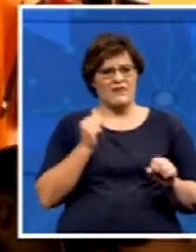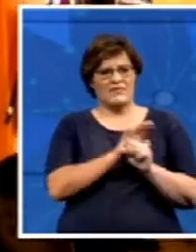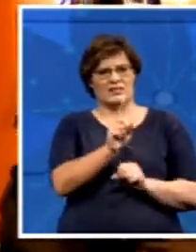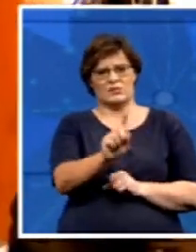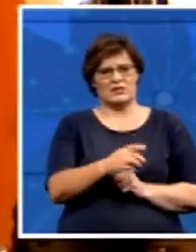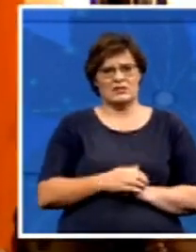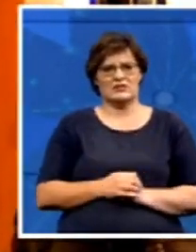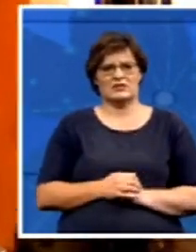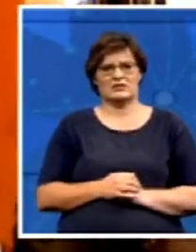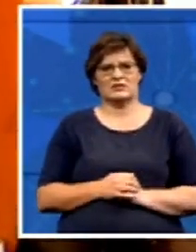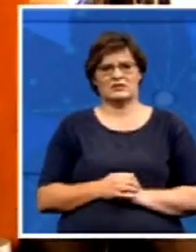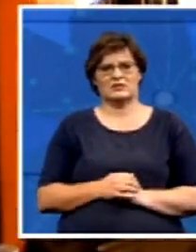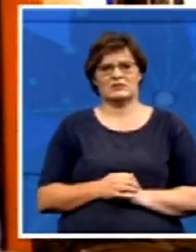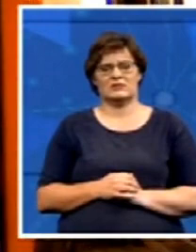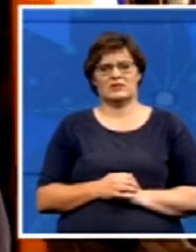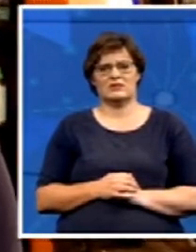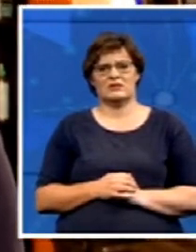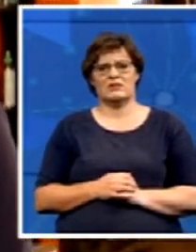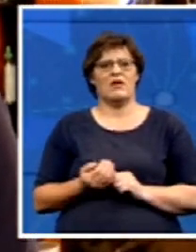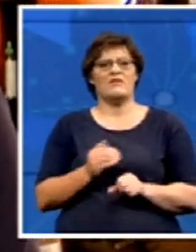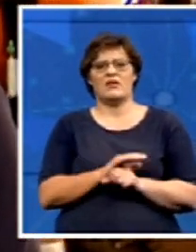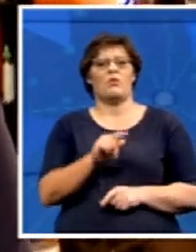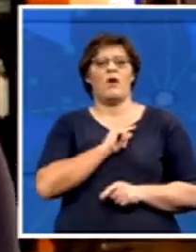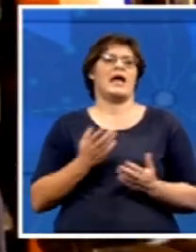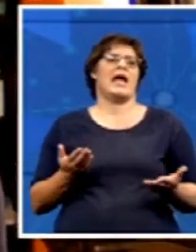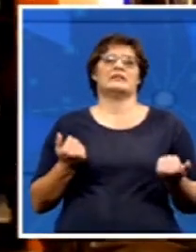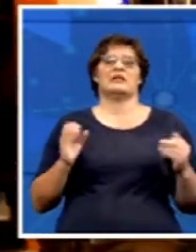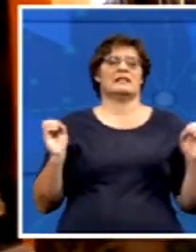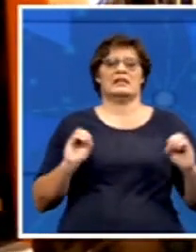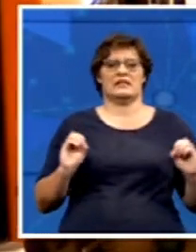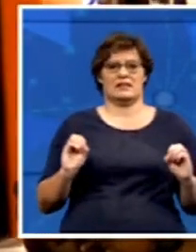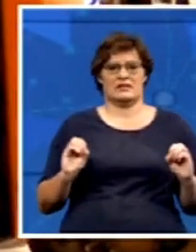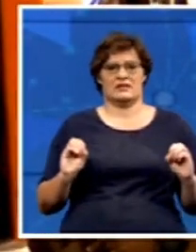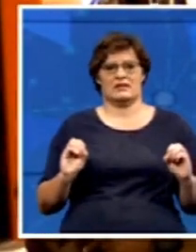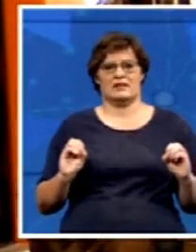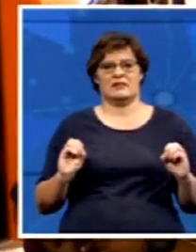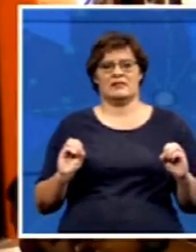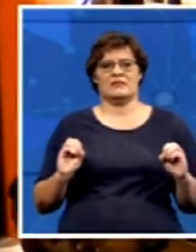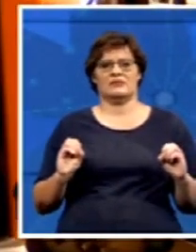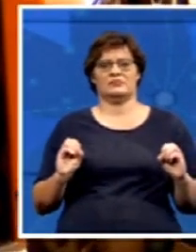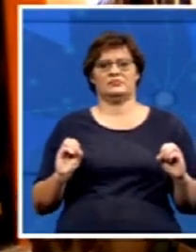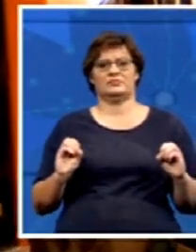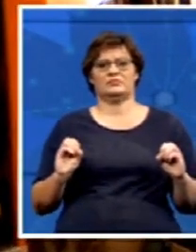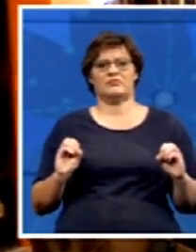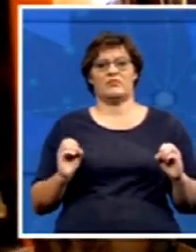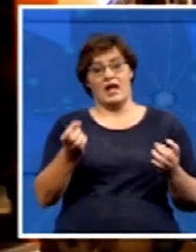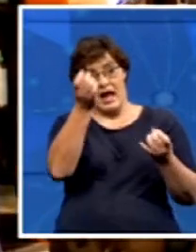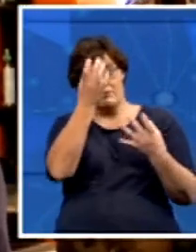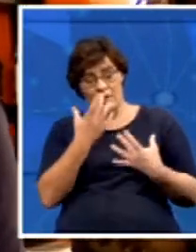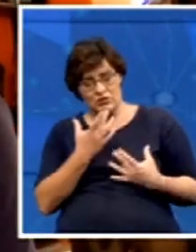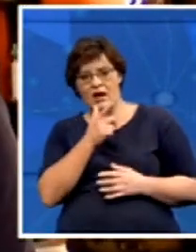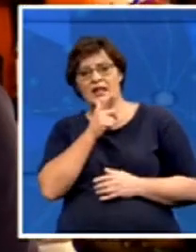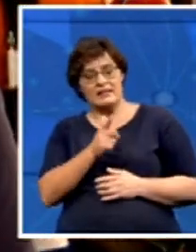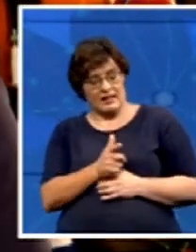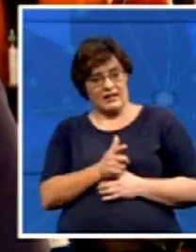affected because we did not expect it. Because according to their information, they told us that by yesterday